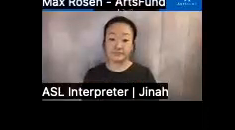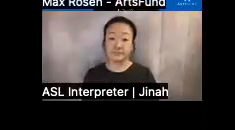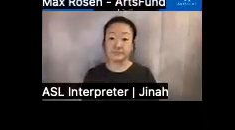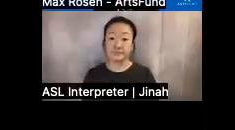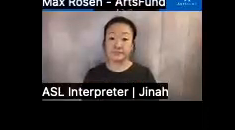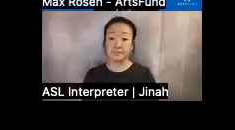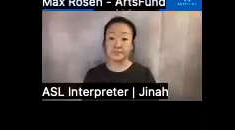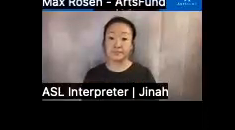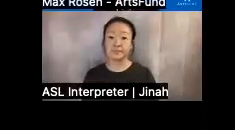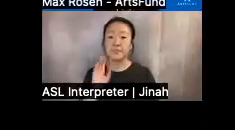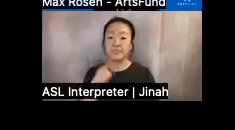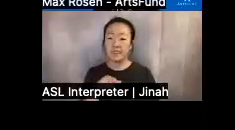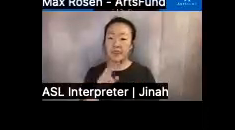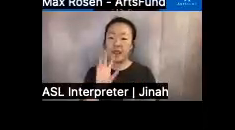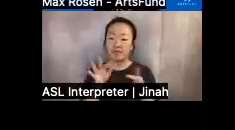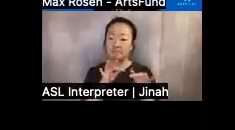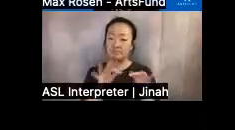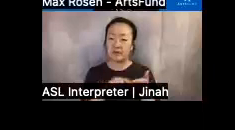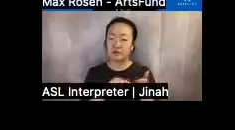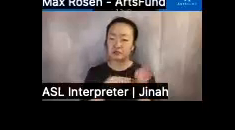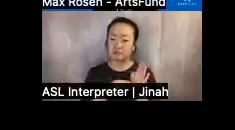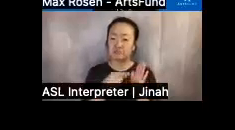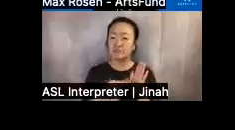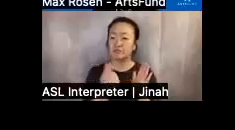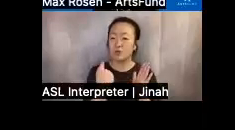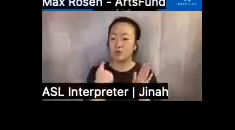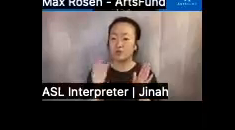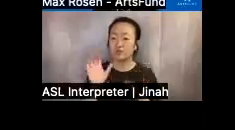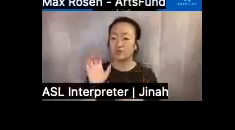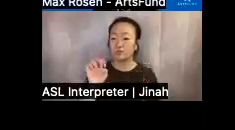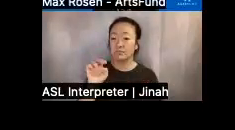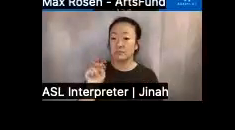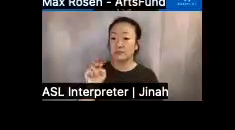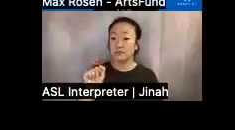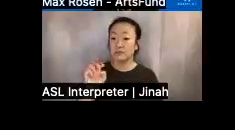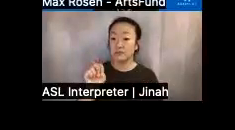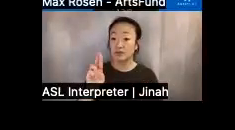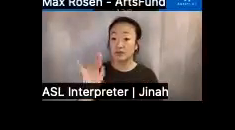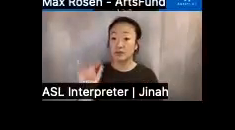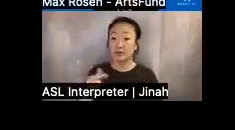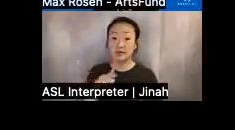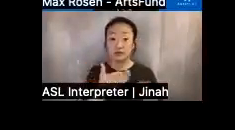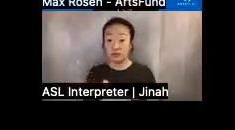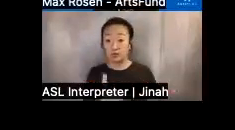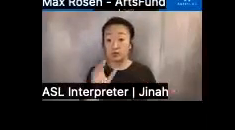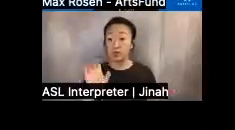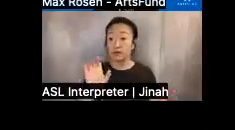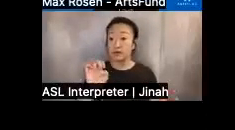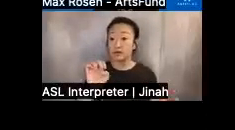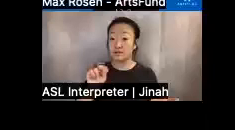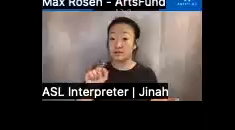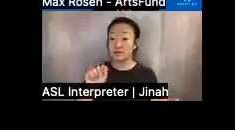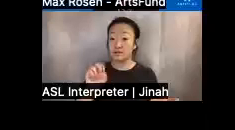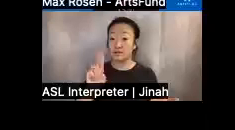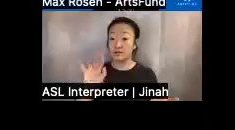which is about centering. So here we mean centering indicates that these people's voices,